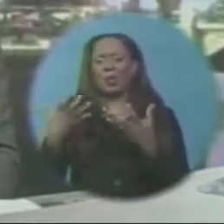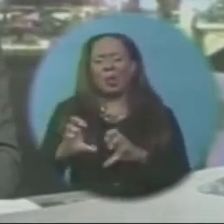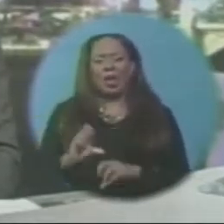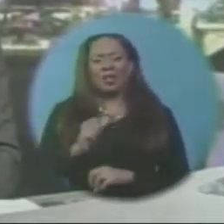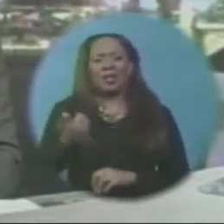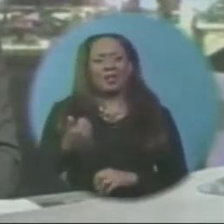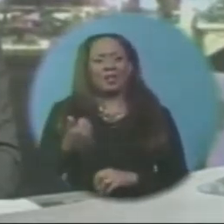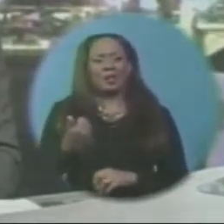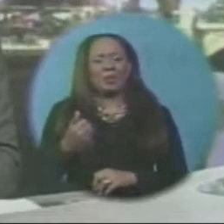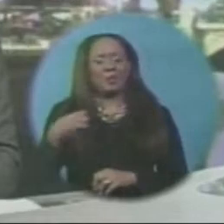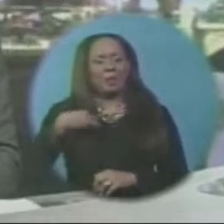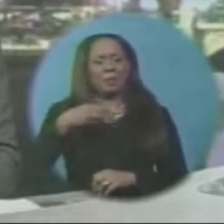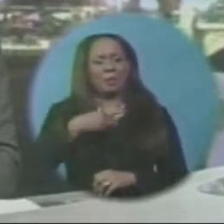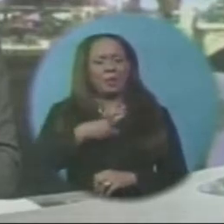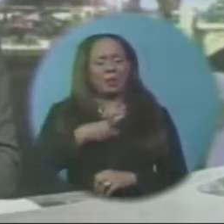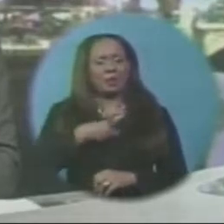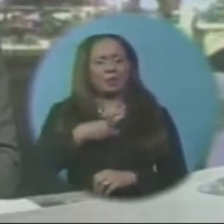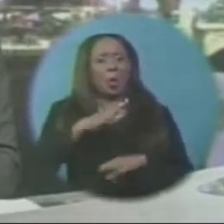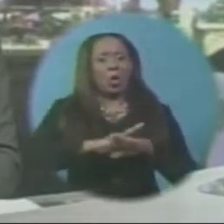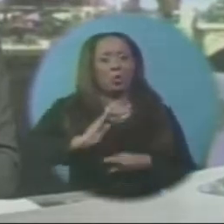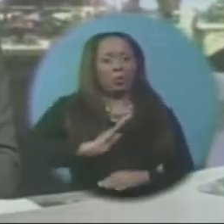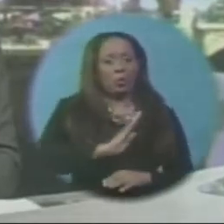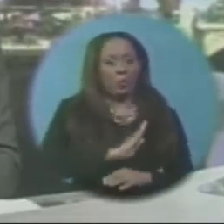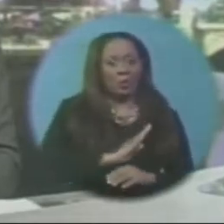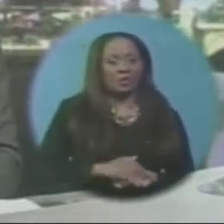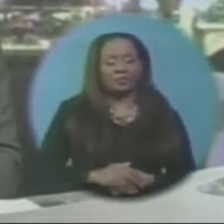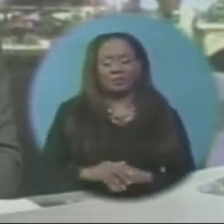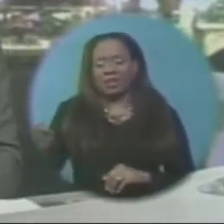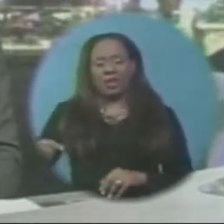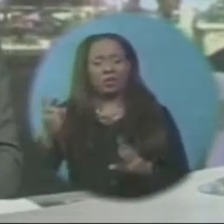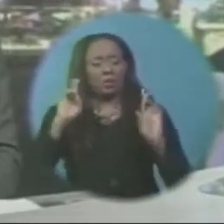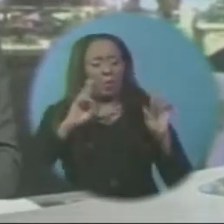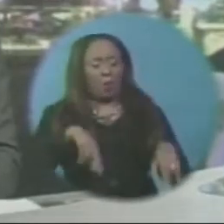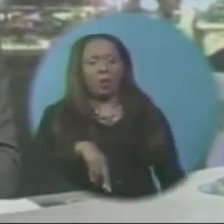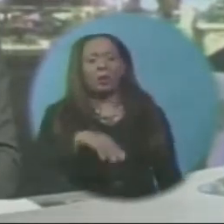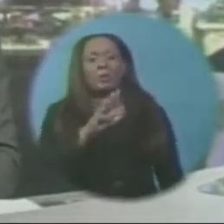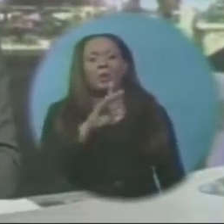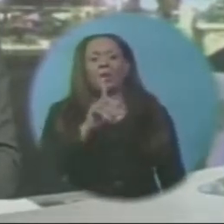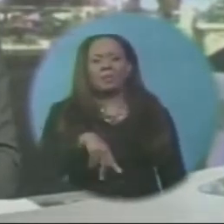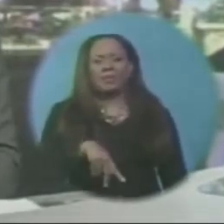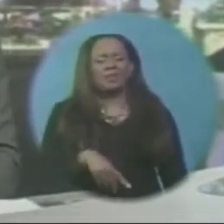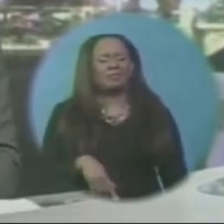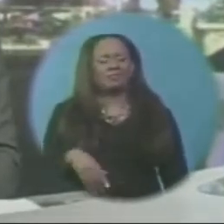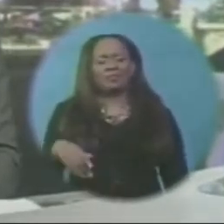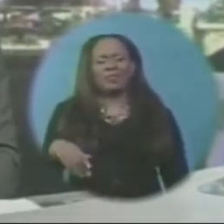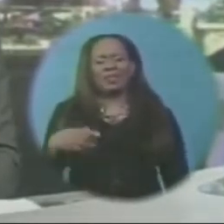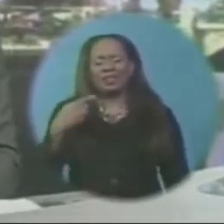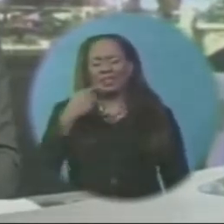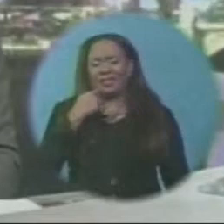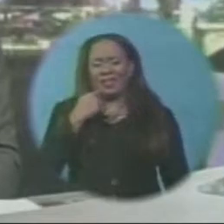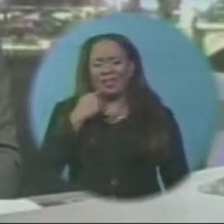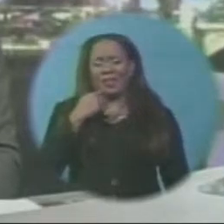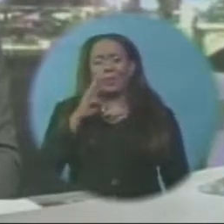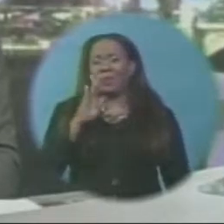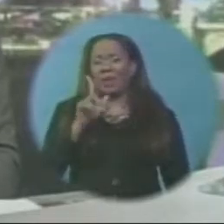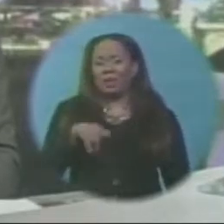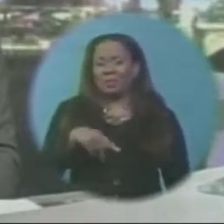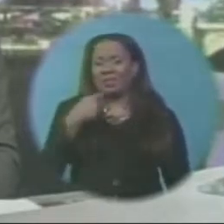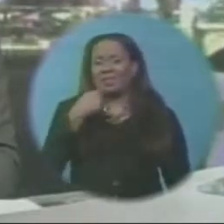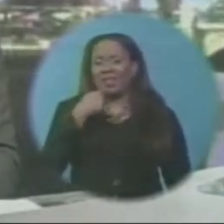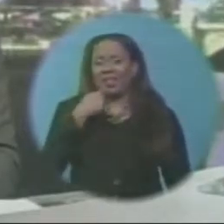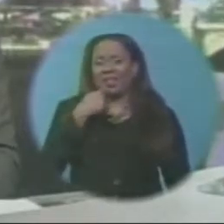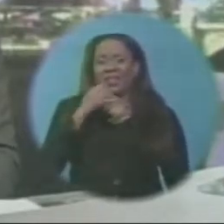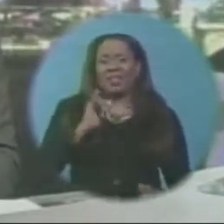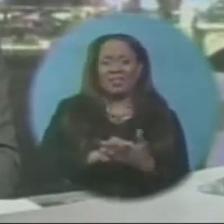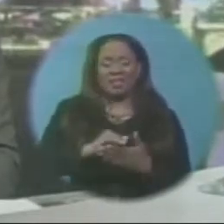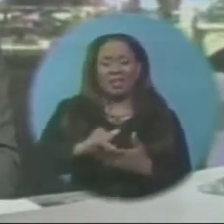Scheme. Responding to the opposition's suggestion that the move would increase government's influence on the governing body, Mr. Kelman